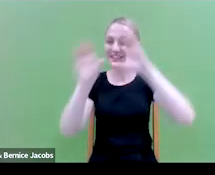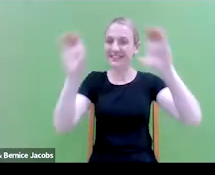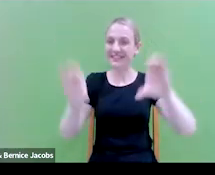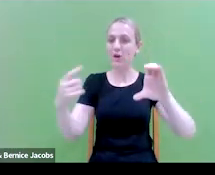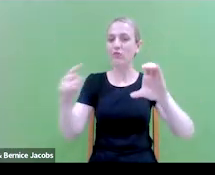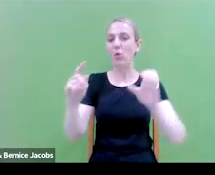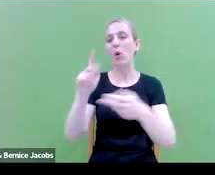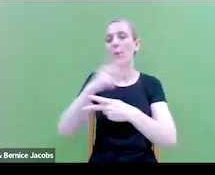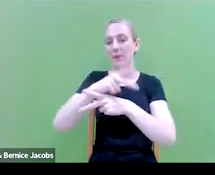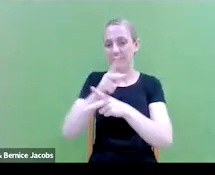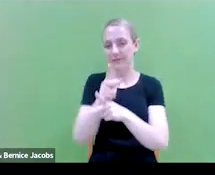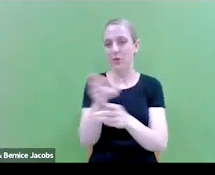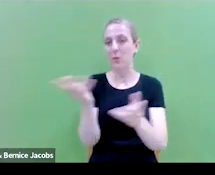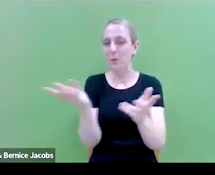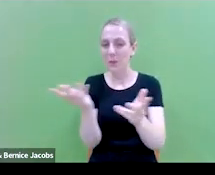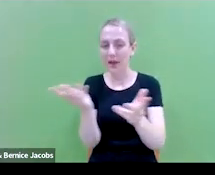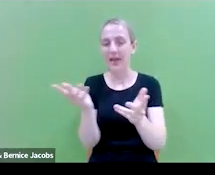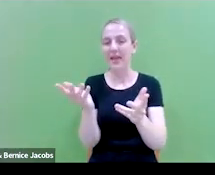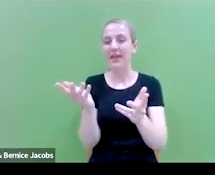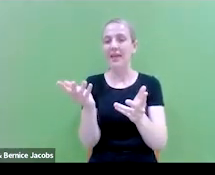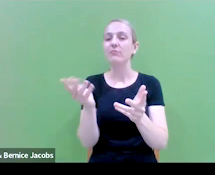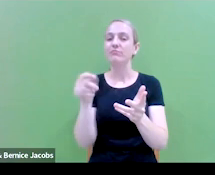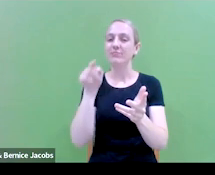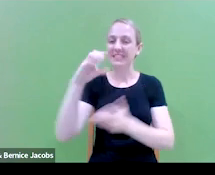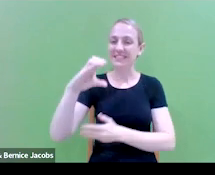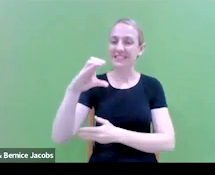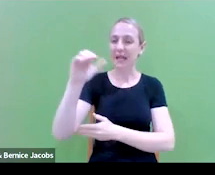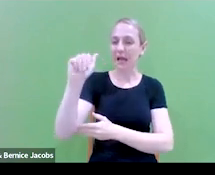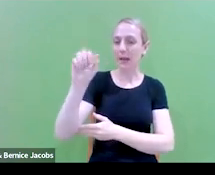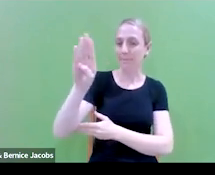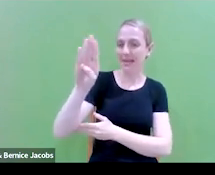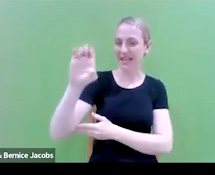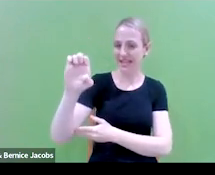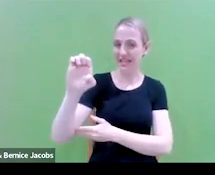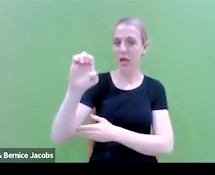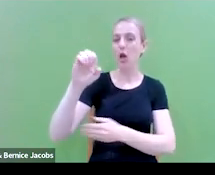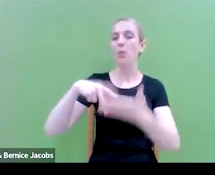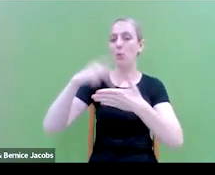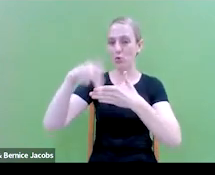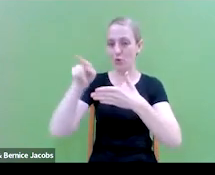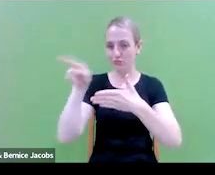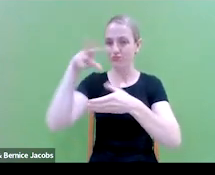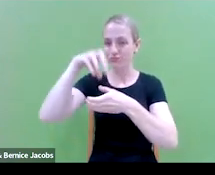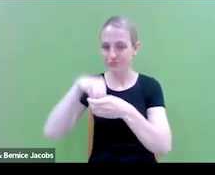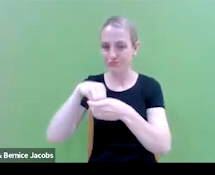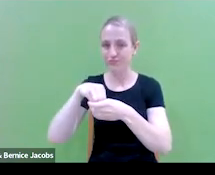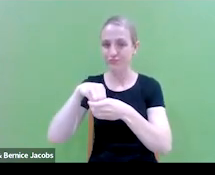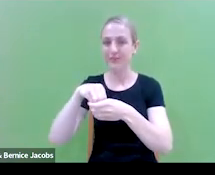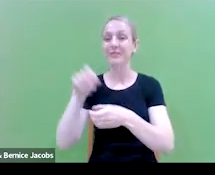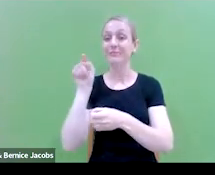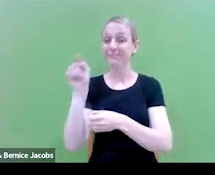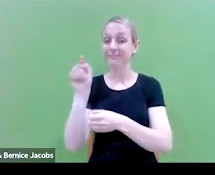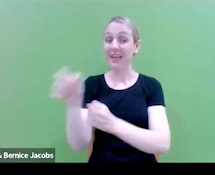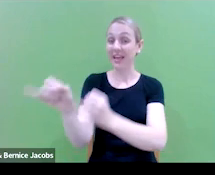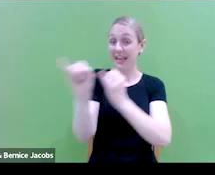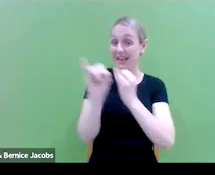professionals in accessible built environments, which is the CABE program, and has subsequently was invited to